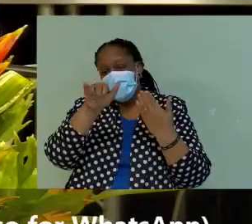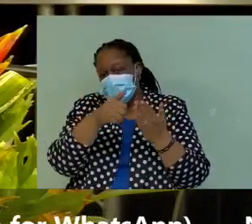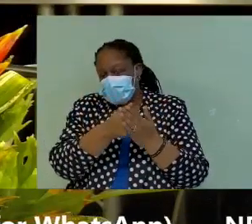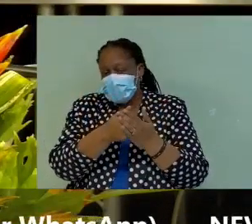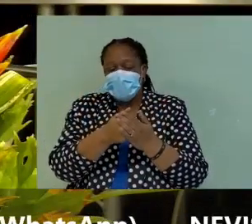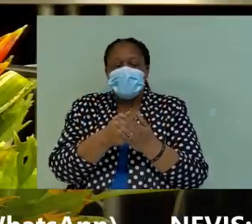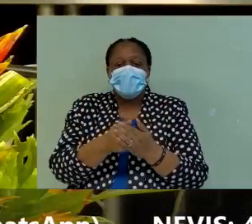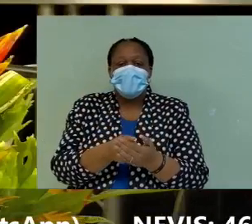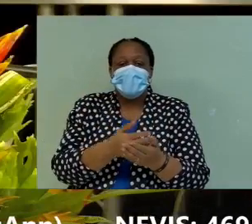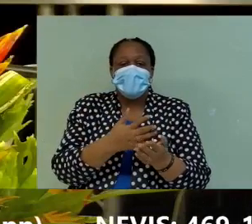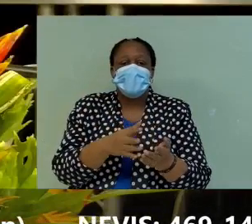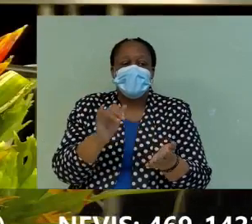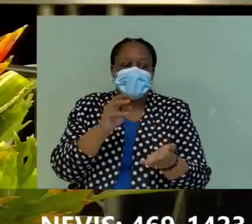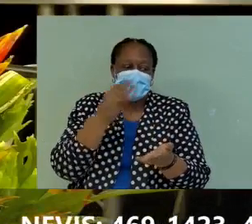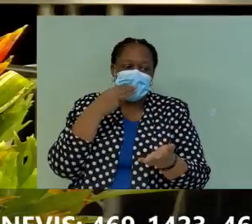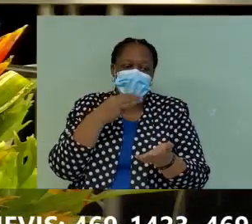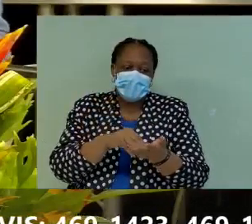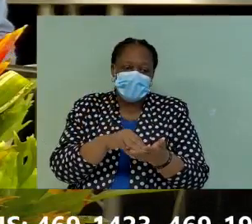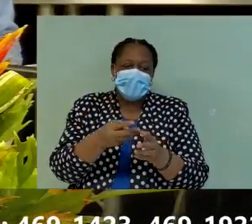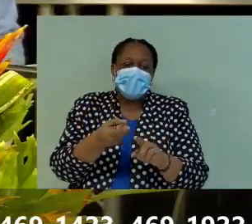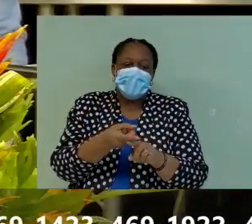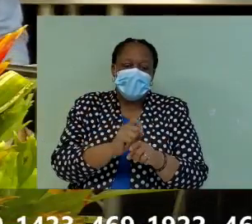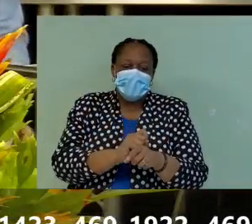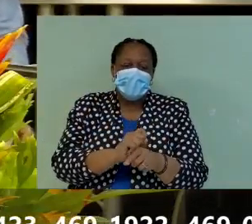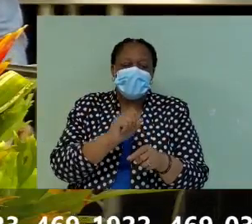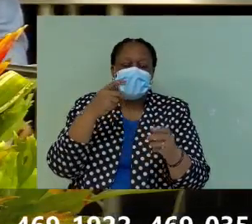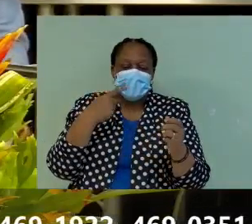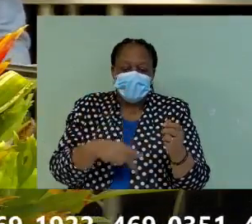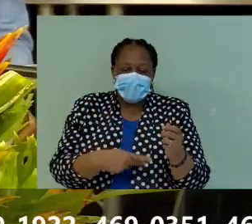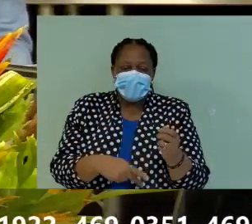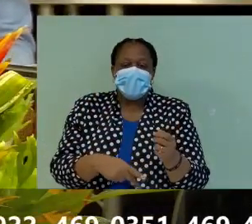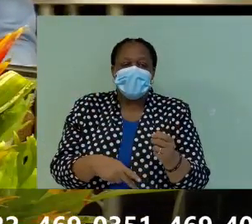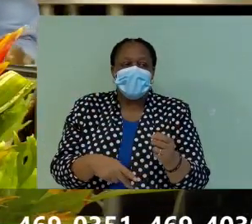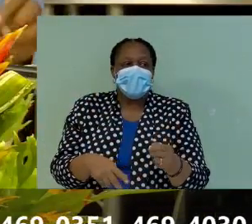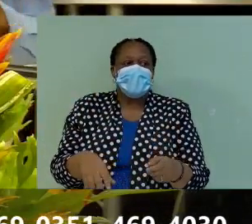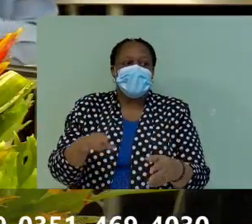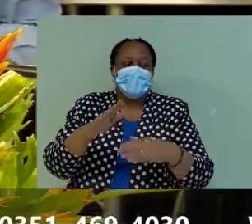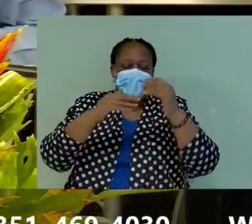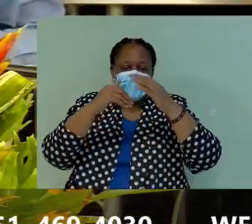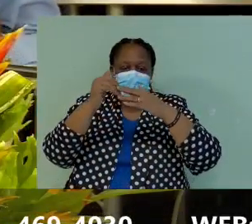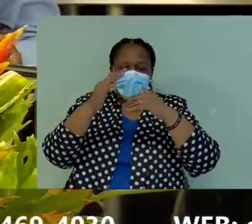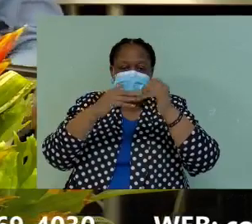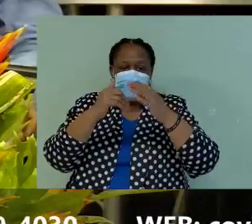St. Kitts Nevis Building Contractors Association. I thank you.